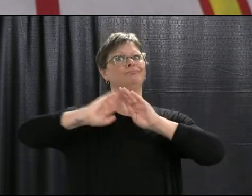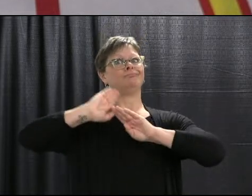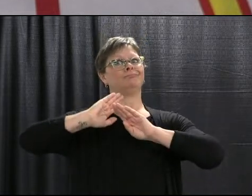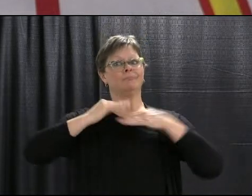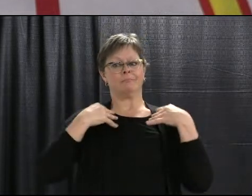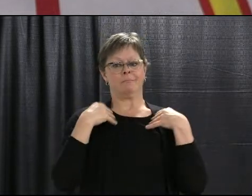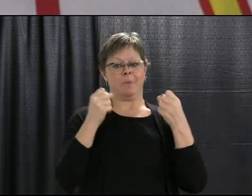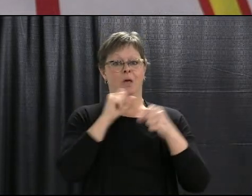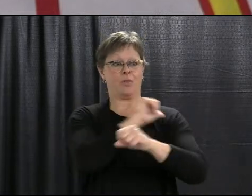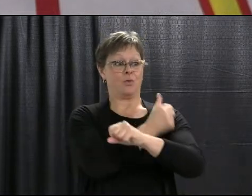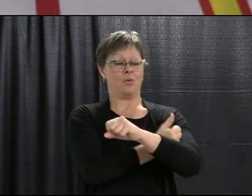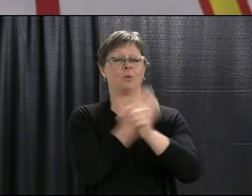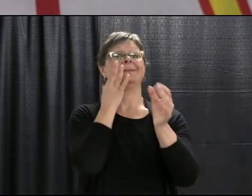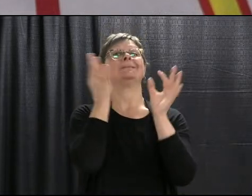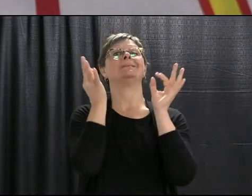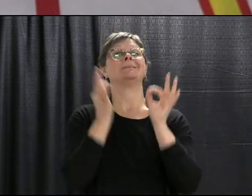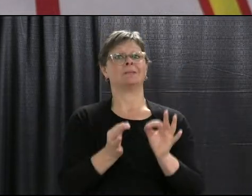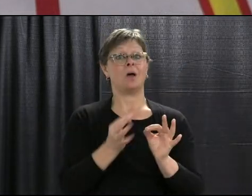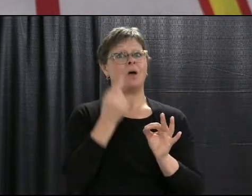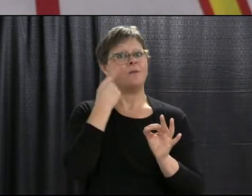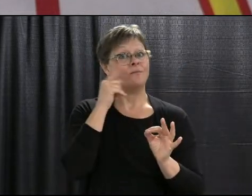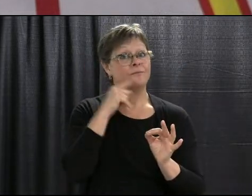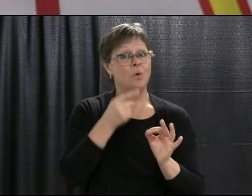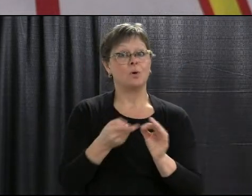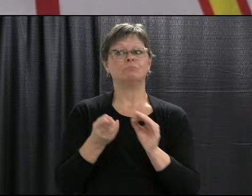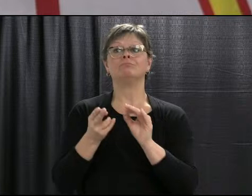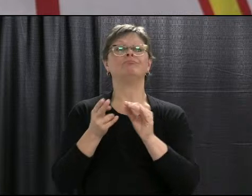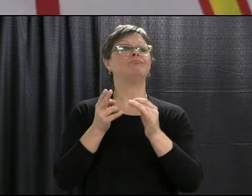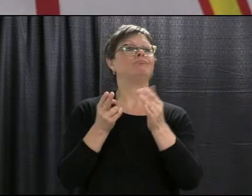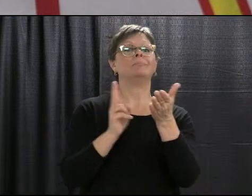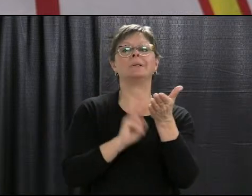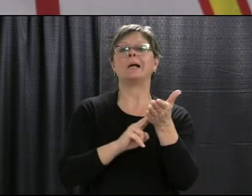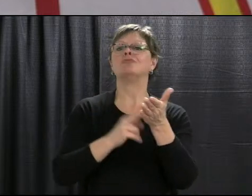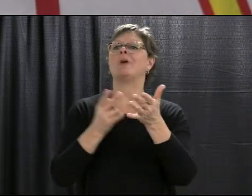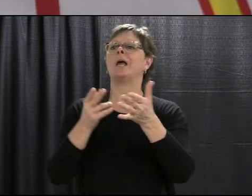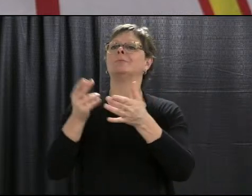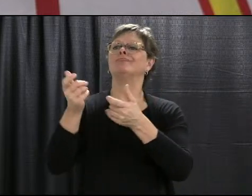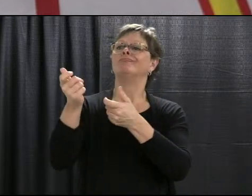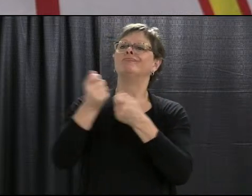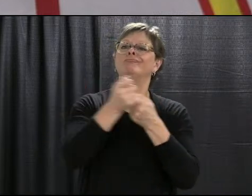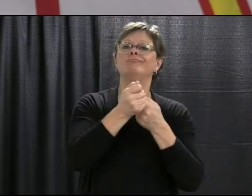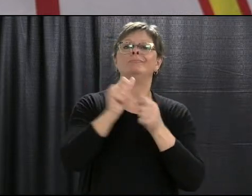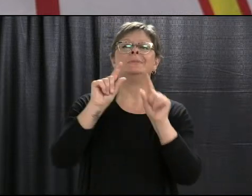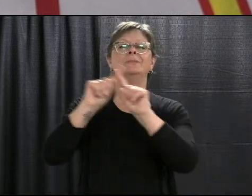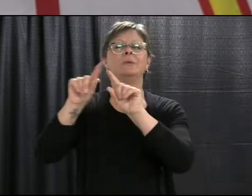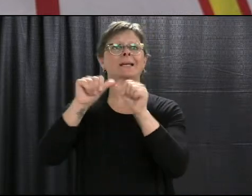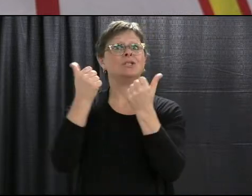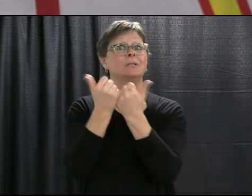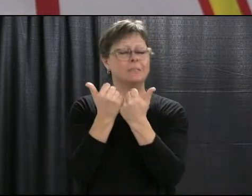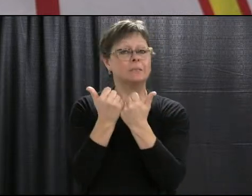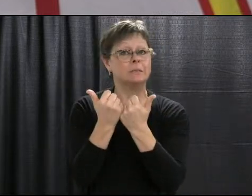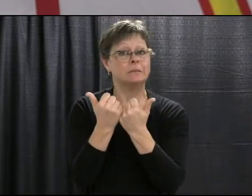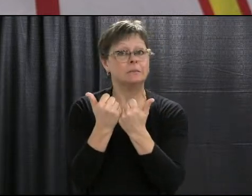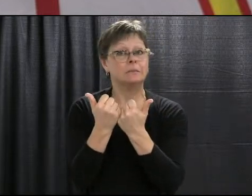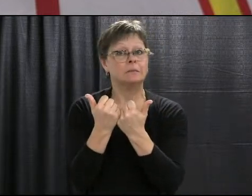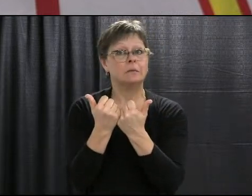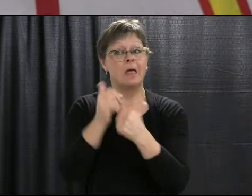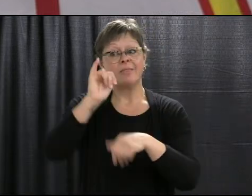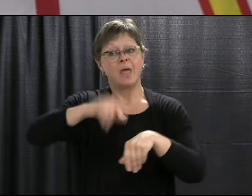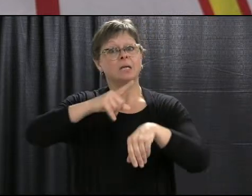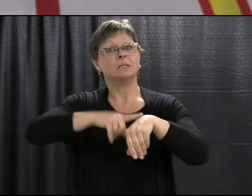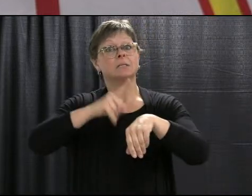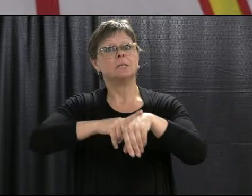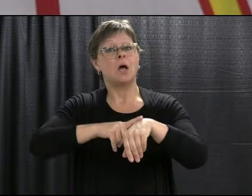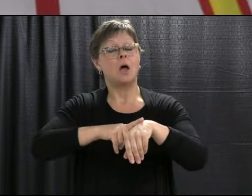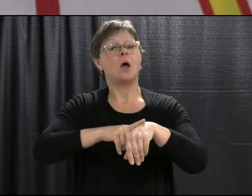authorities made the decision to contract the agencies, you would probably undoubtedly have made the